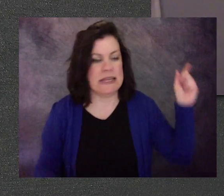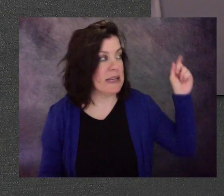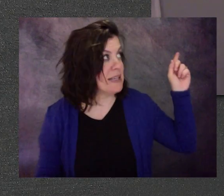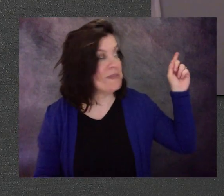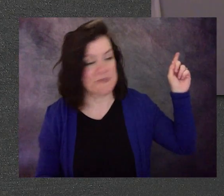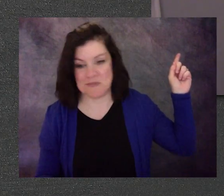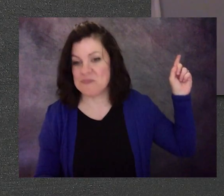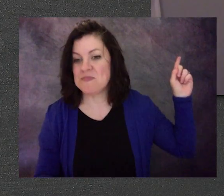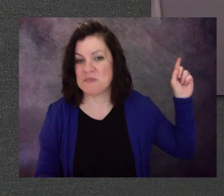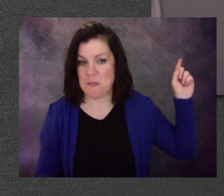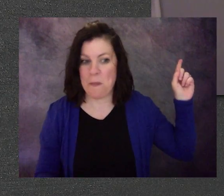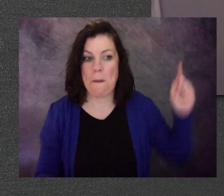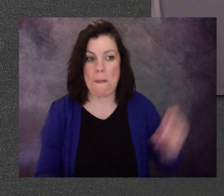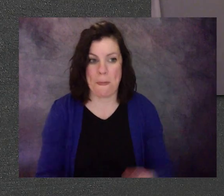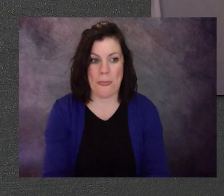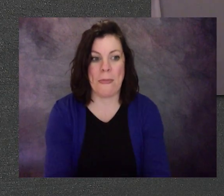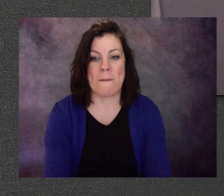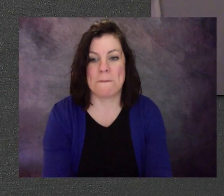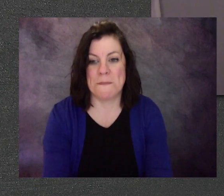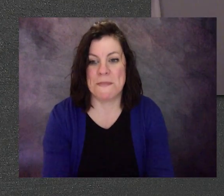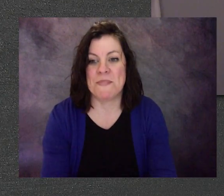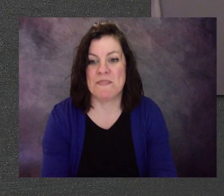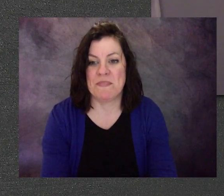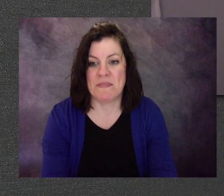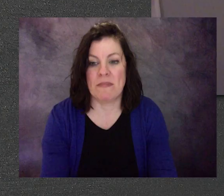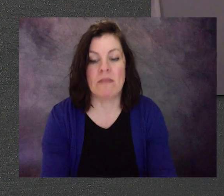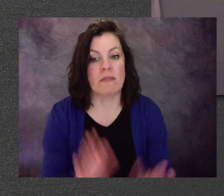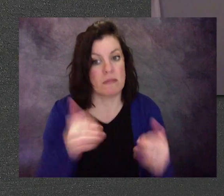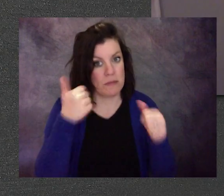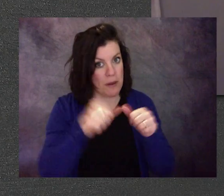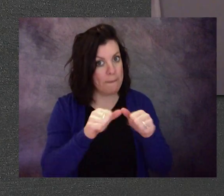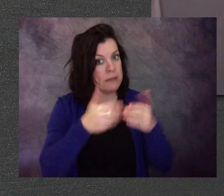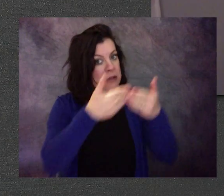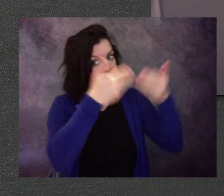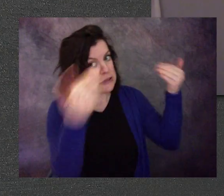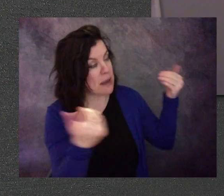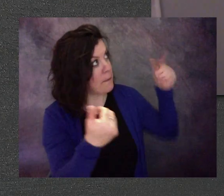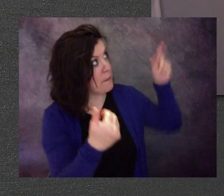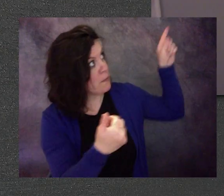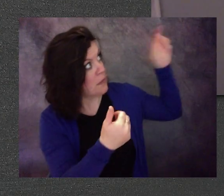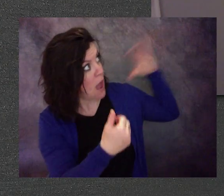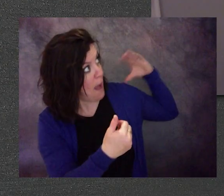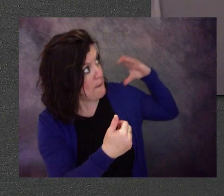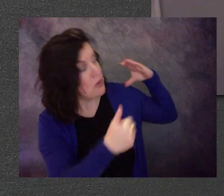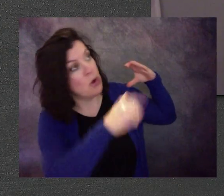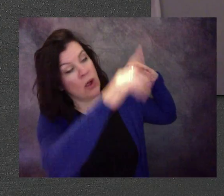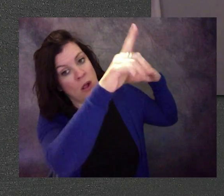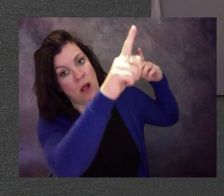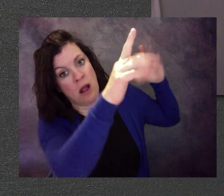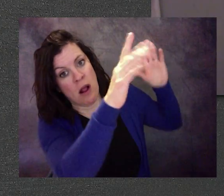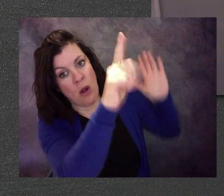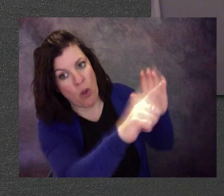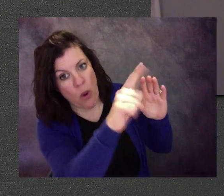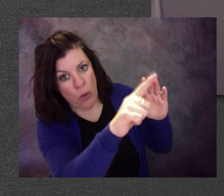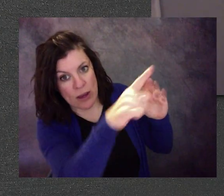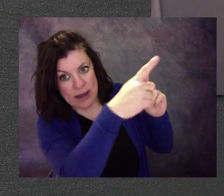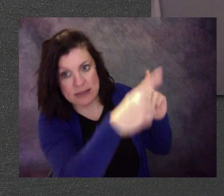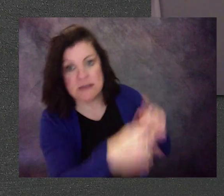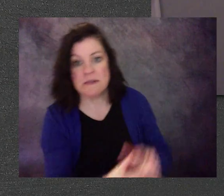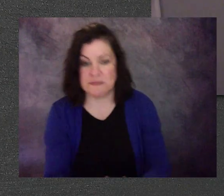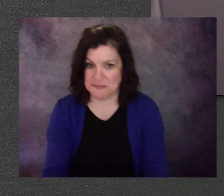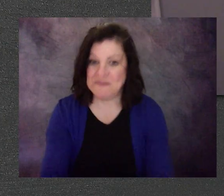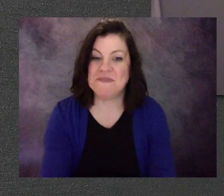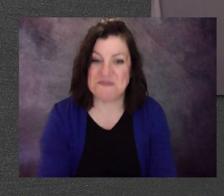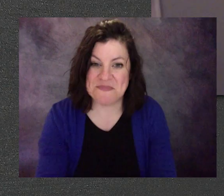stick it right here so we can keep them separated and we will know which ones are the capitals and which ones are the